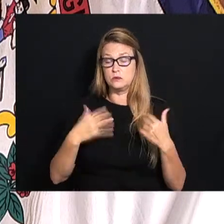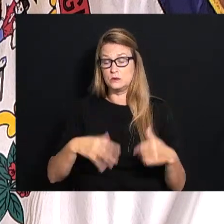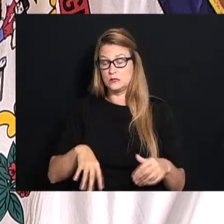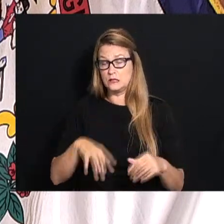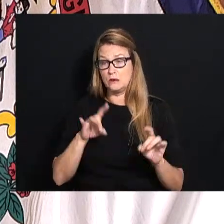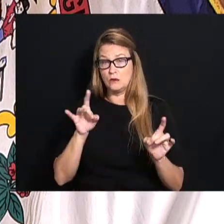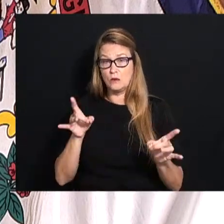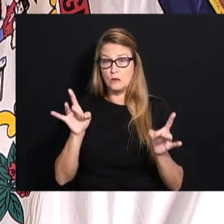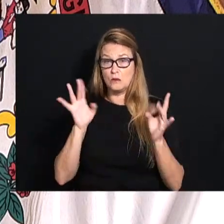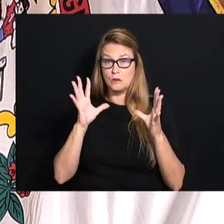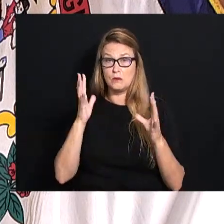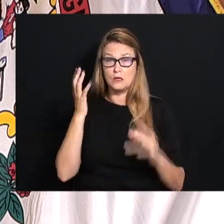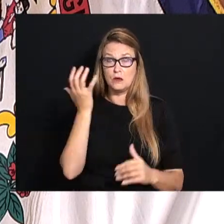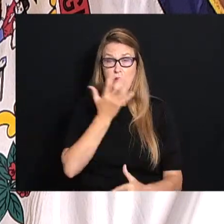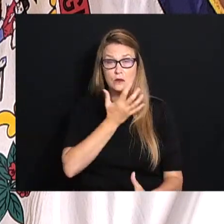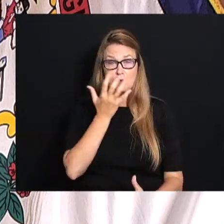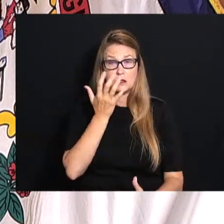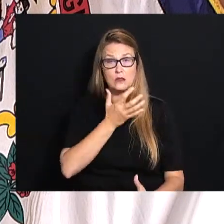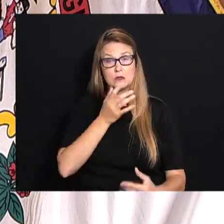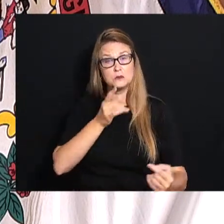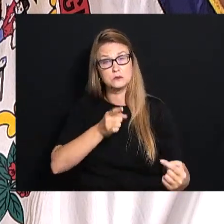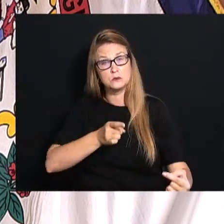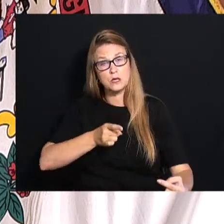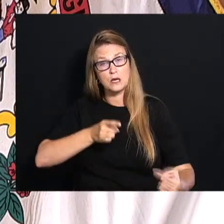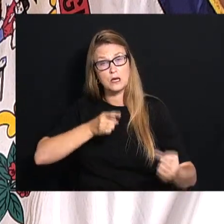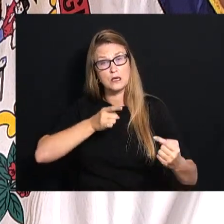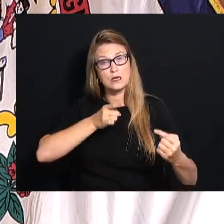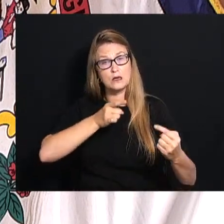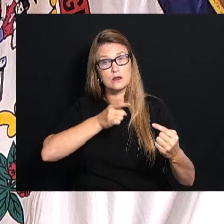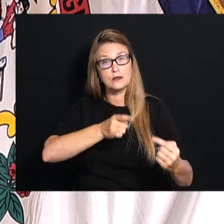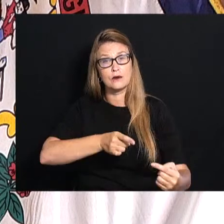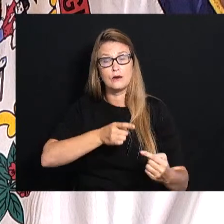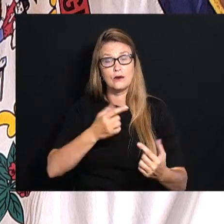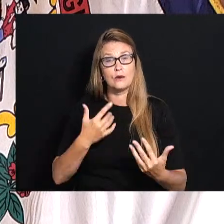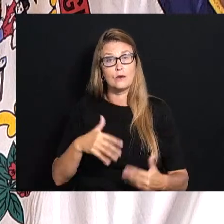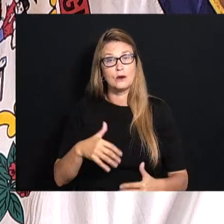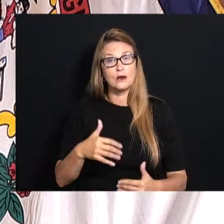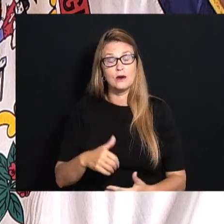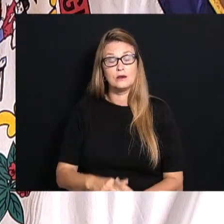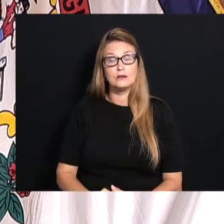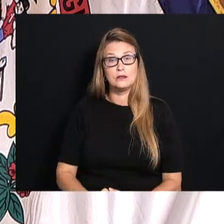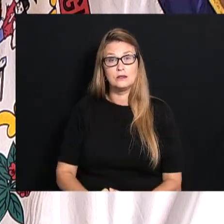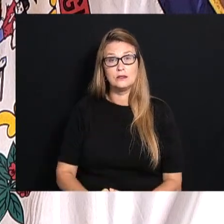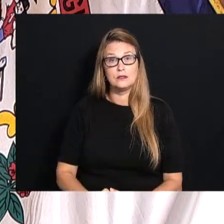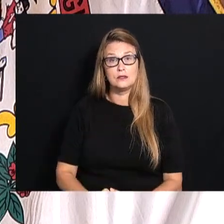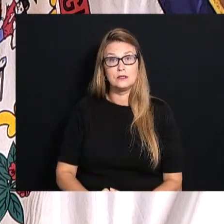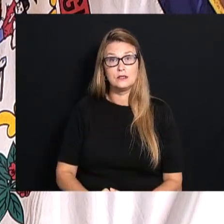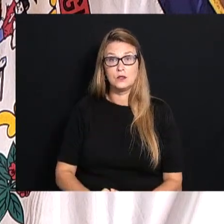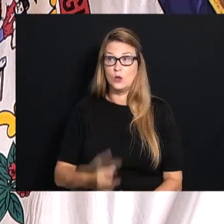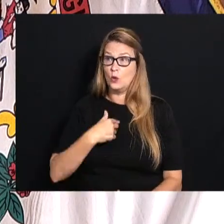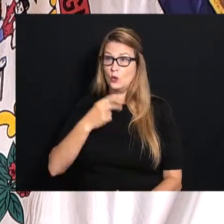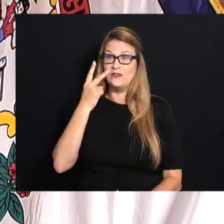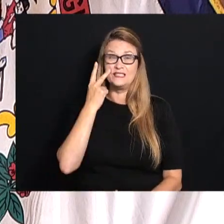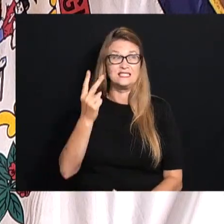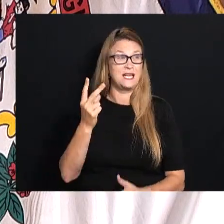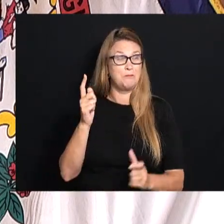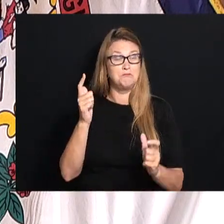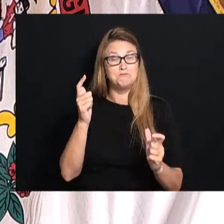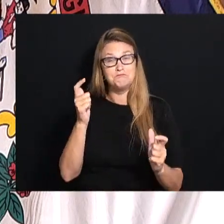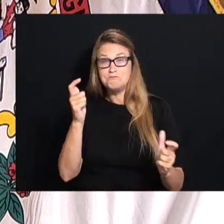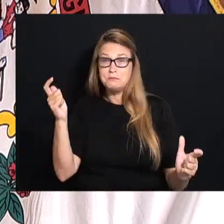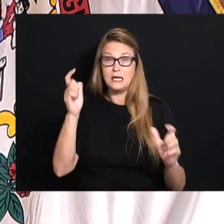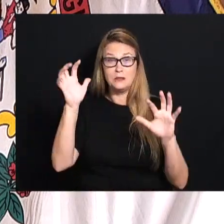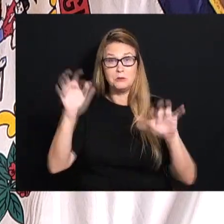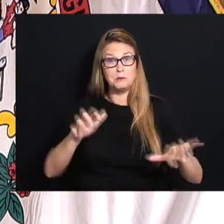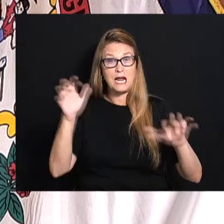it in every dimension. We've had big time rain in a short period